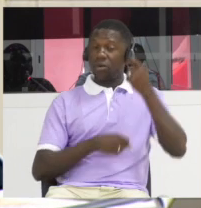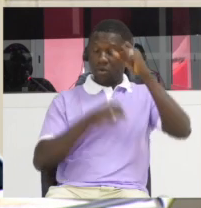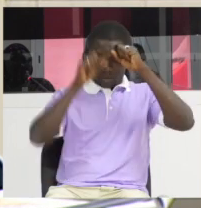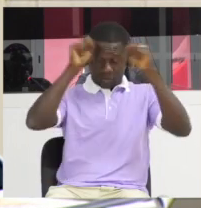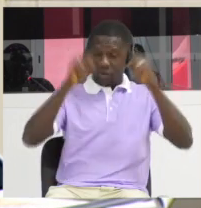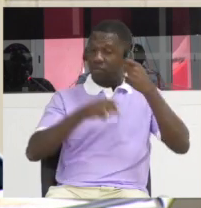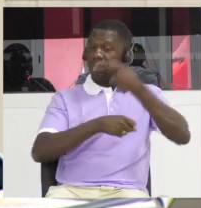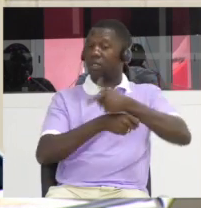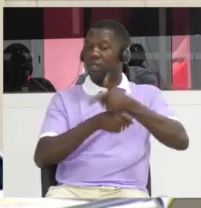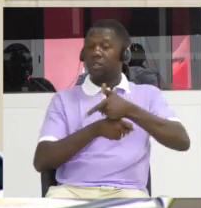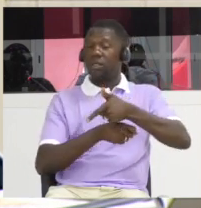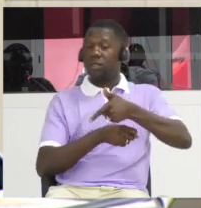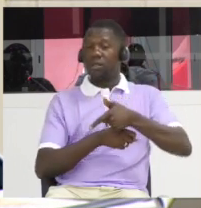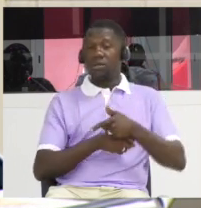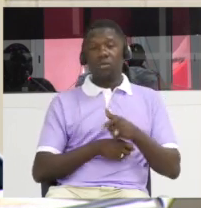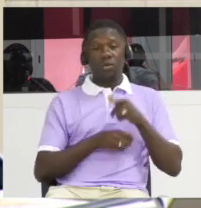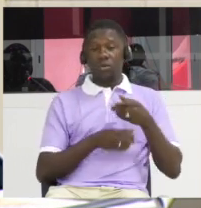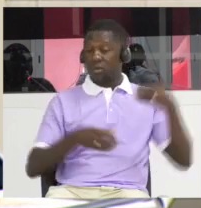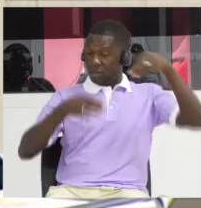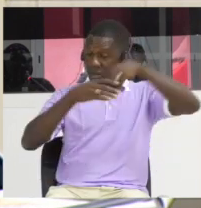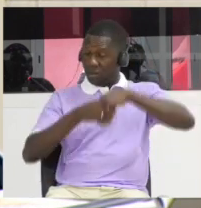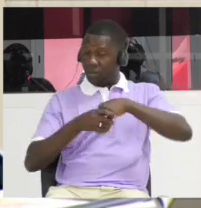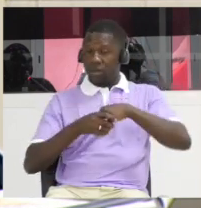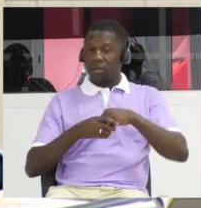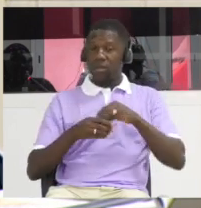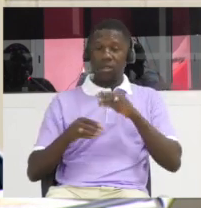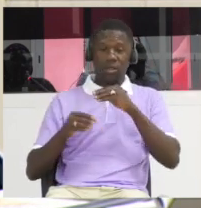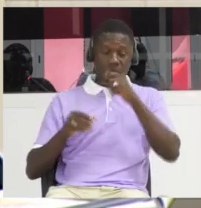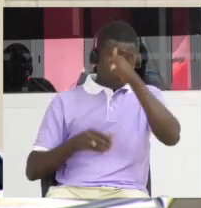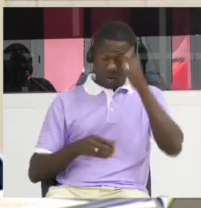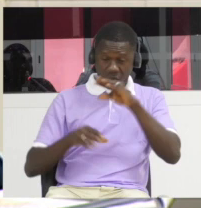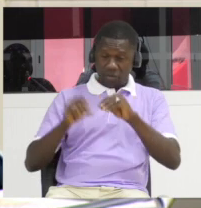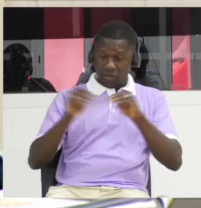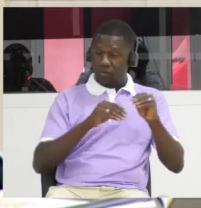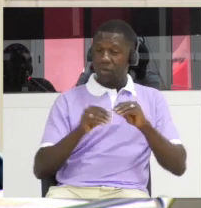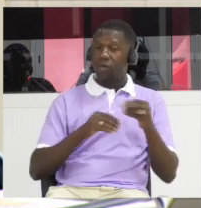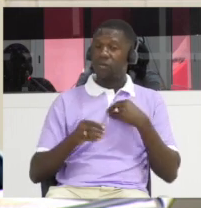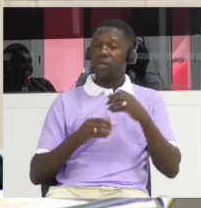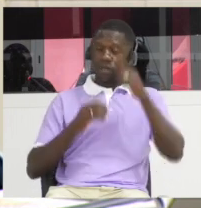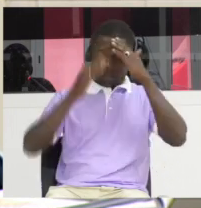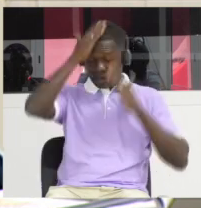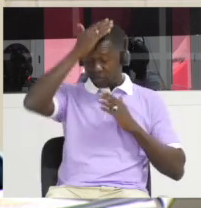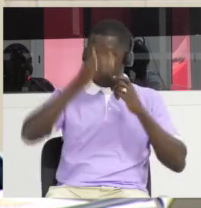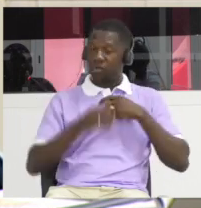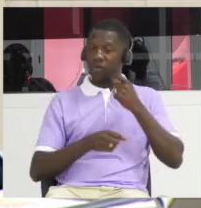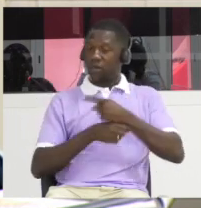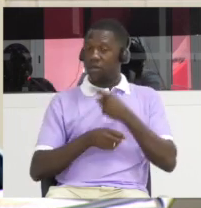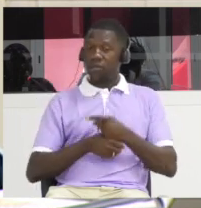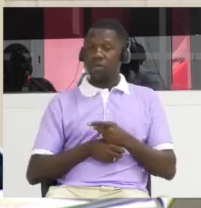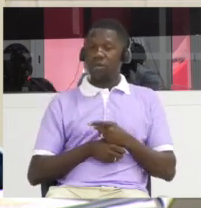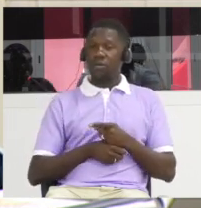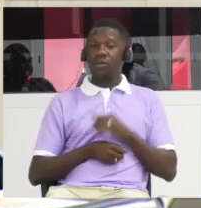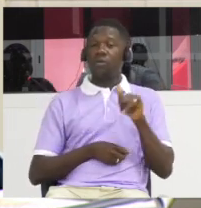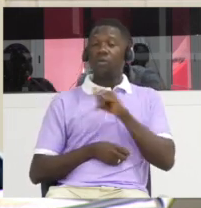of Nigeria, take part in the operations of the armed forces of the Gambia, which